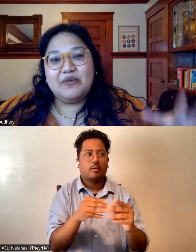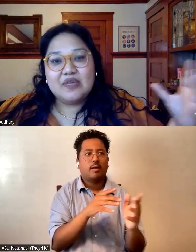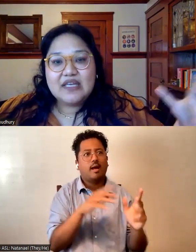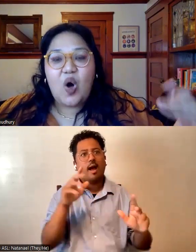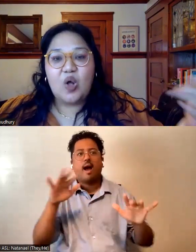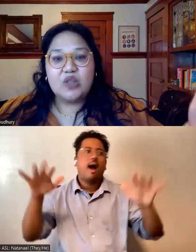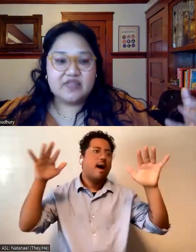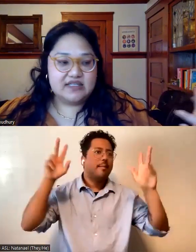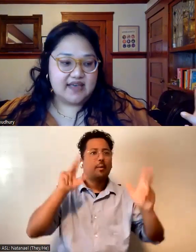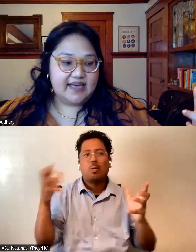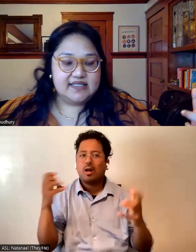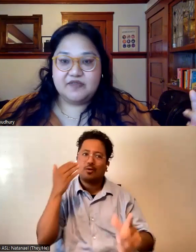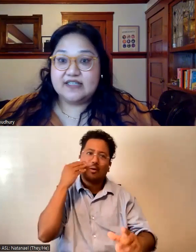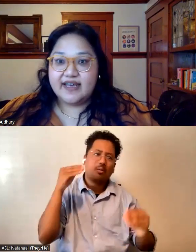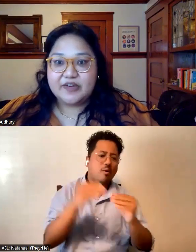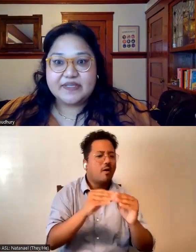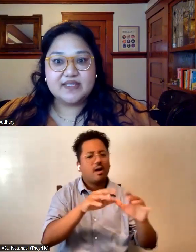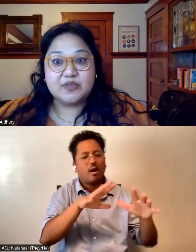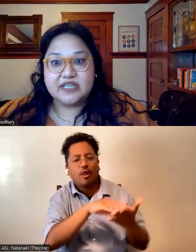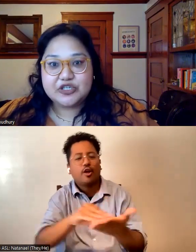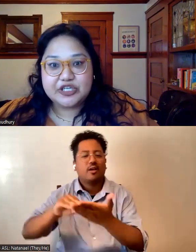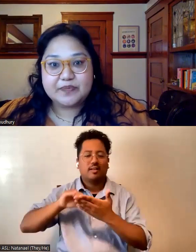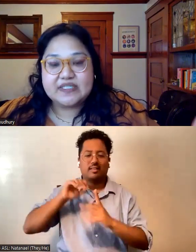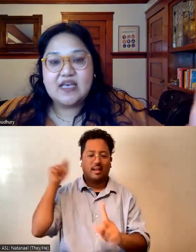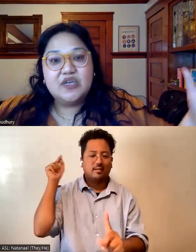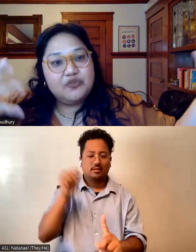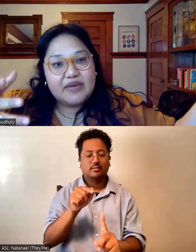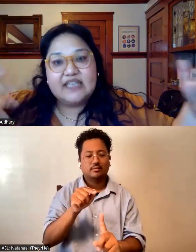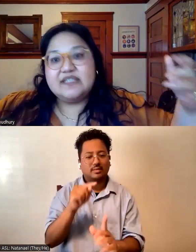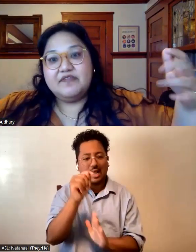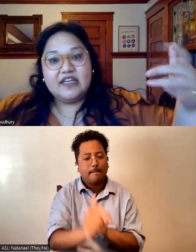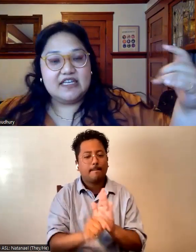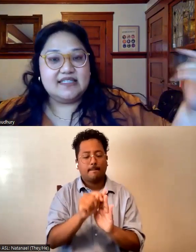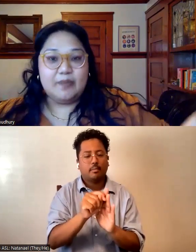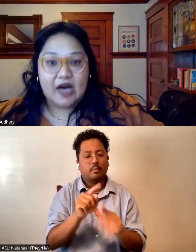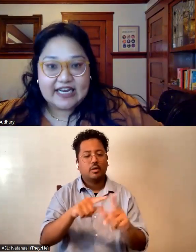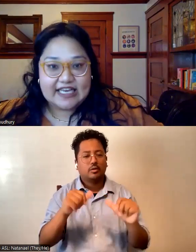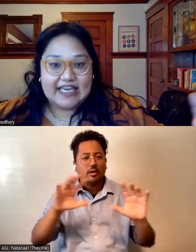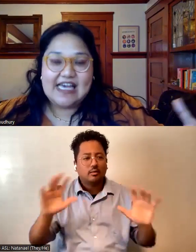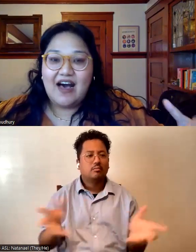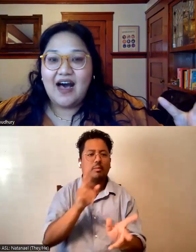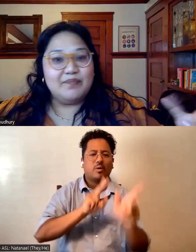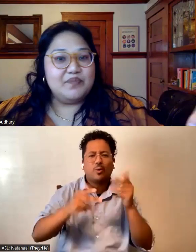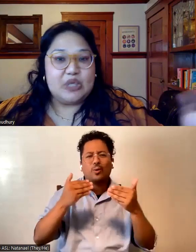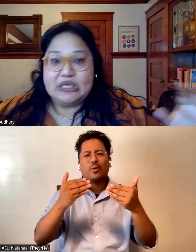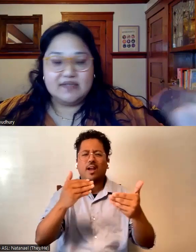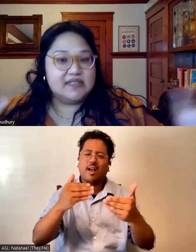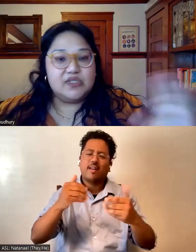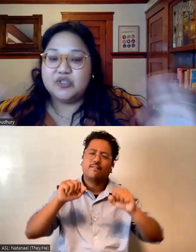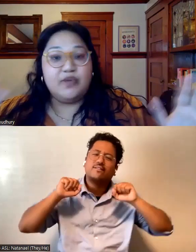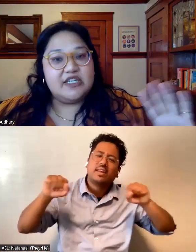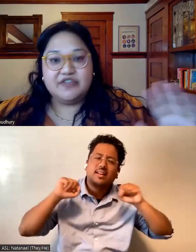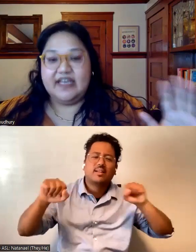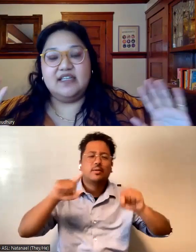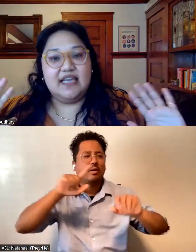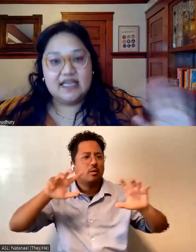like really all of these kinds of entanglements and relationships to race, fitness, the body,